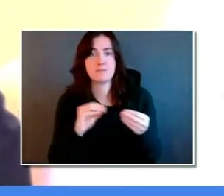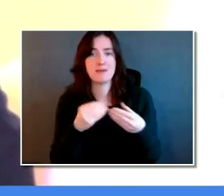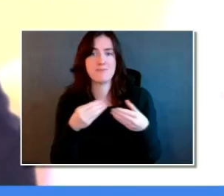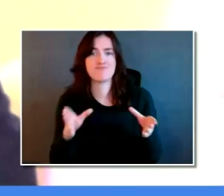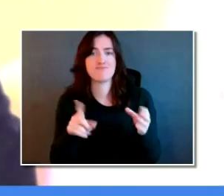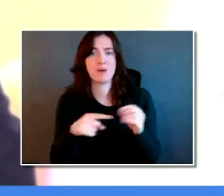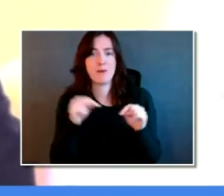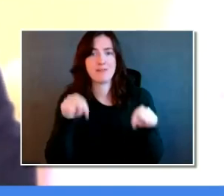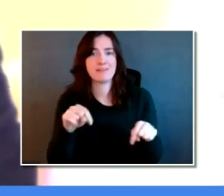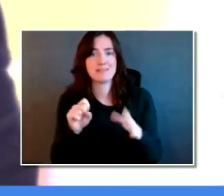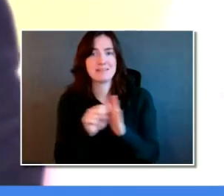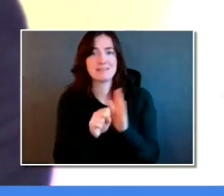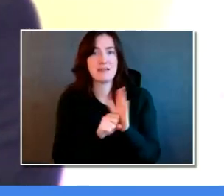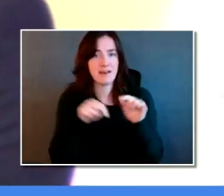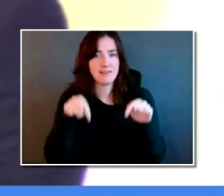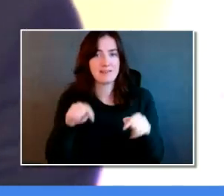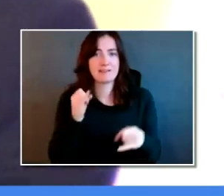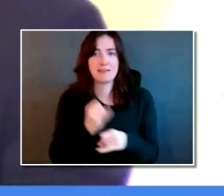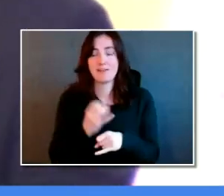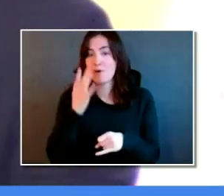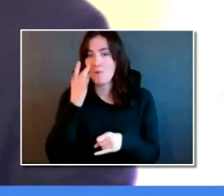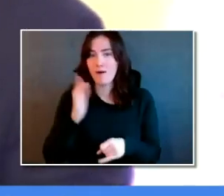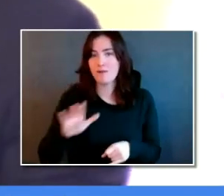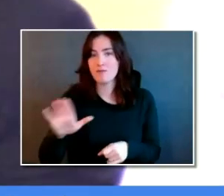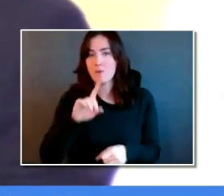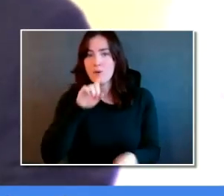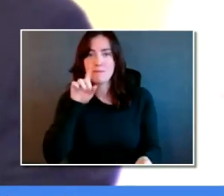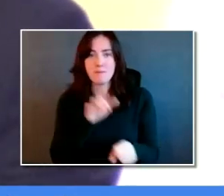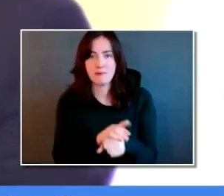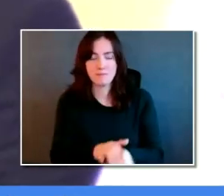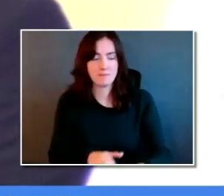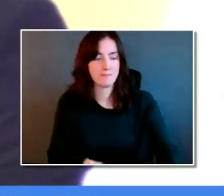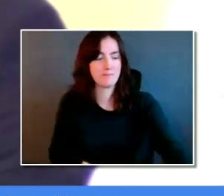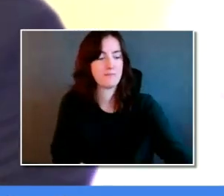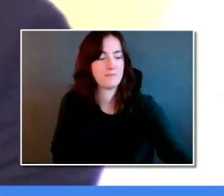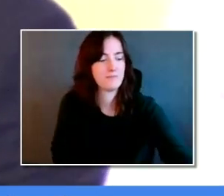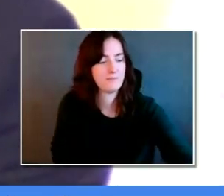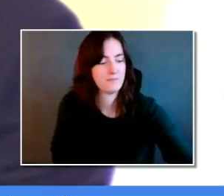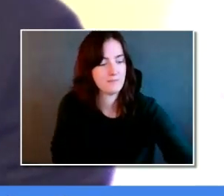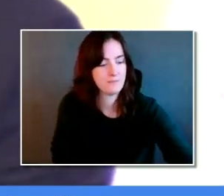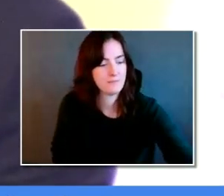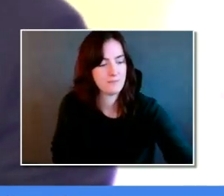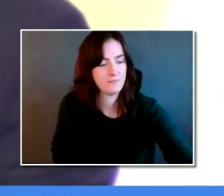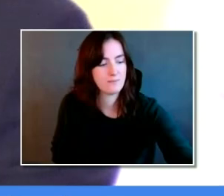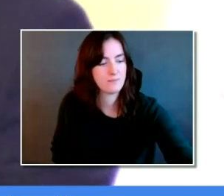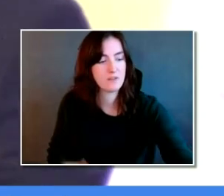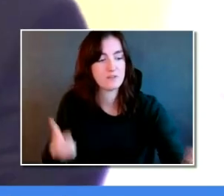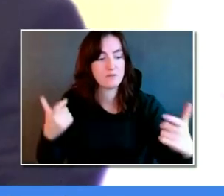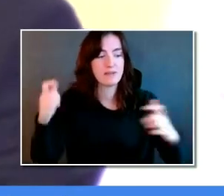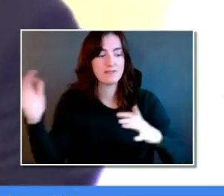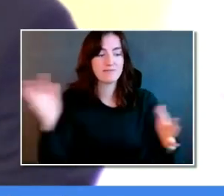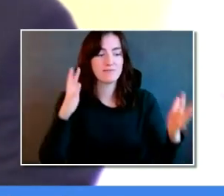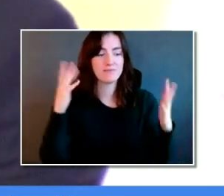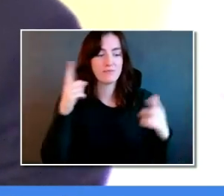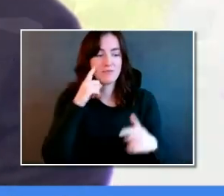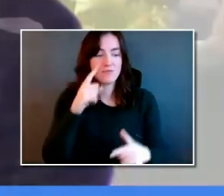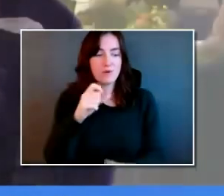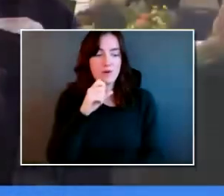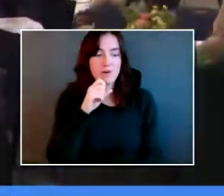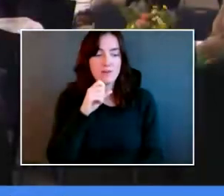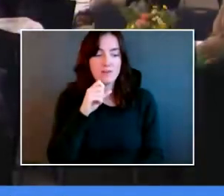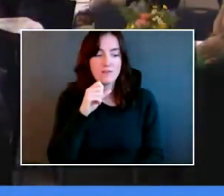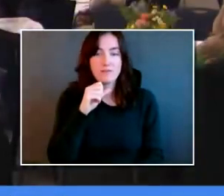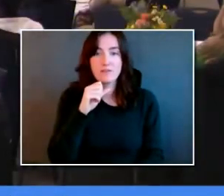this campus, because of the commitment that you all have made. So give yourselves a big hand for not